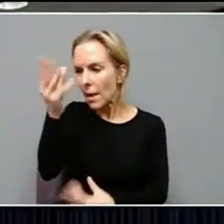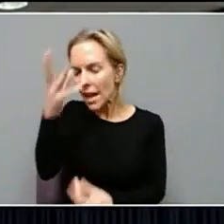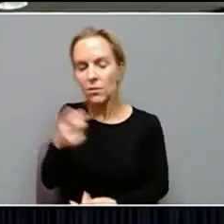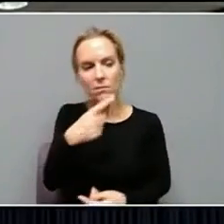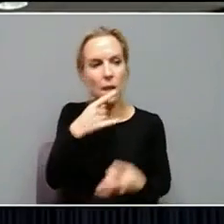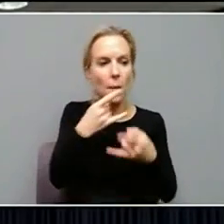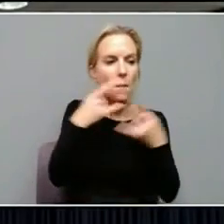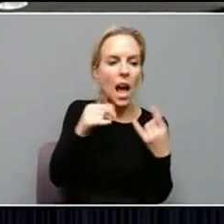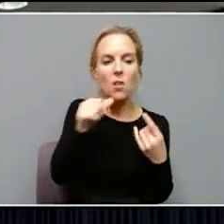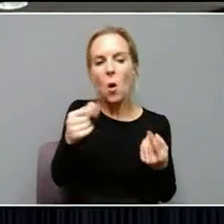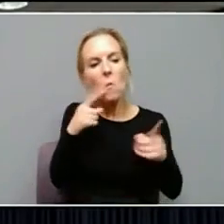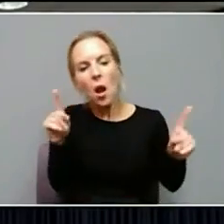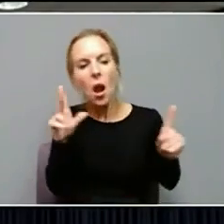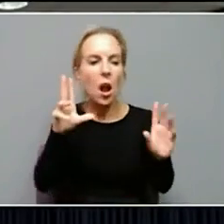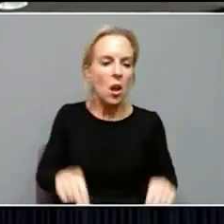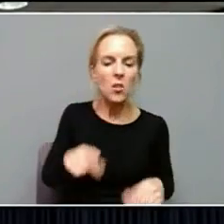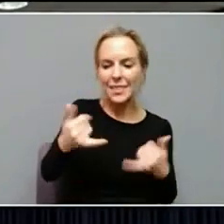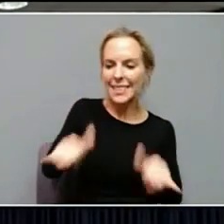still get COVID, which